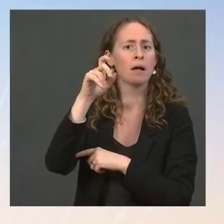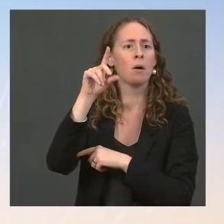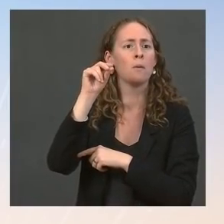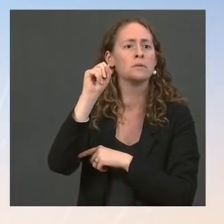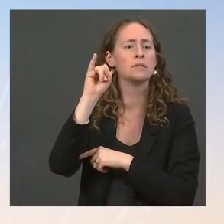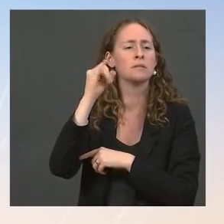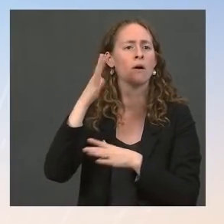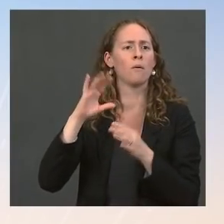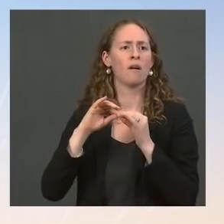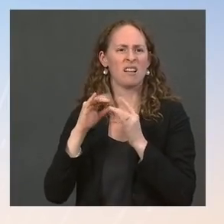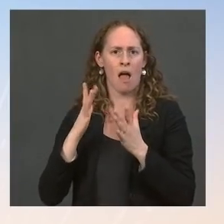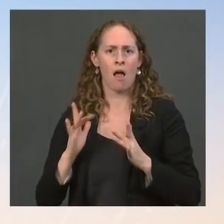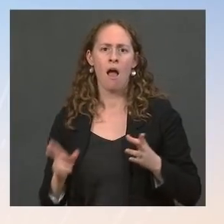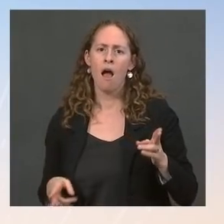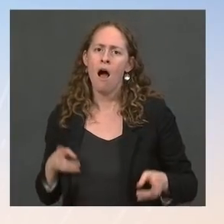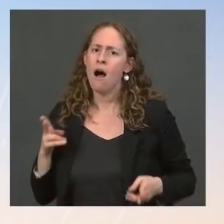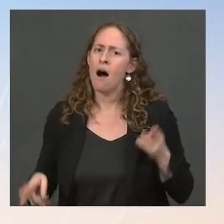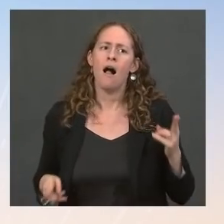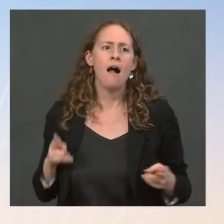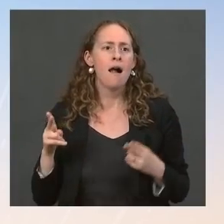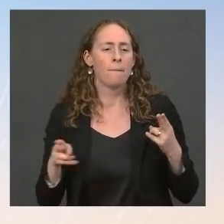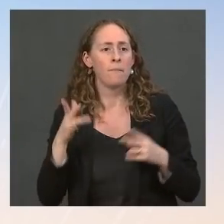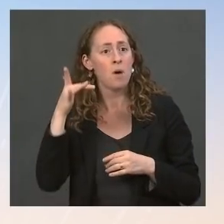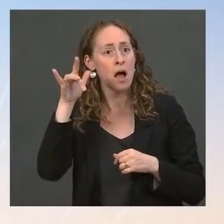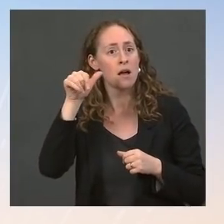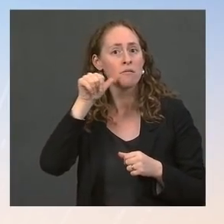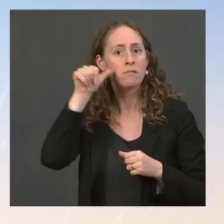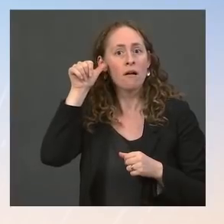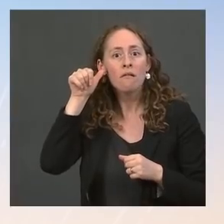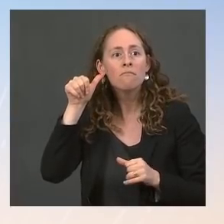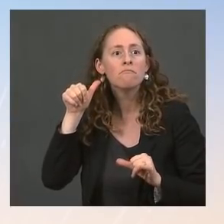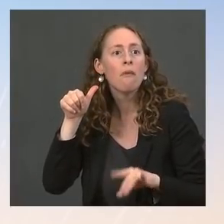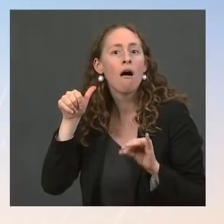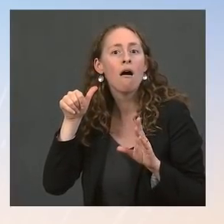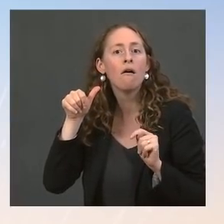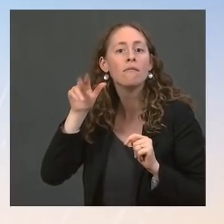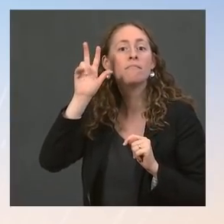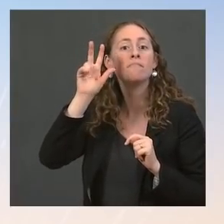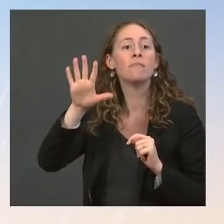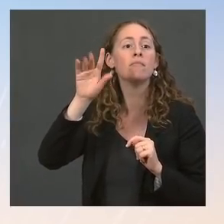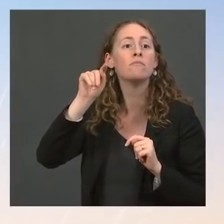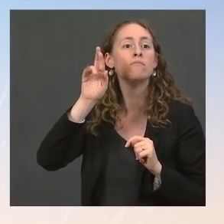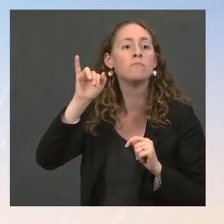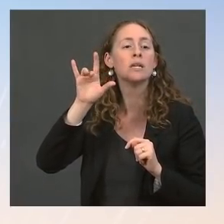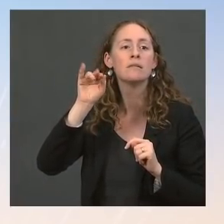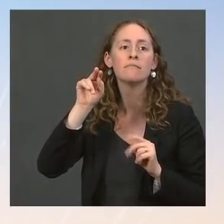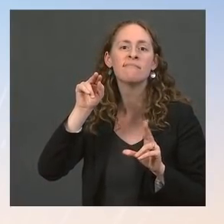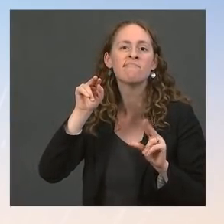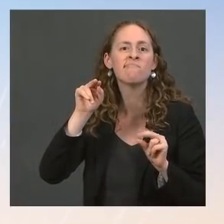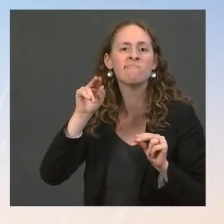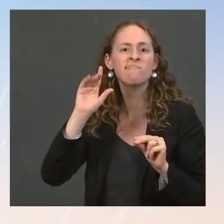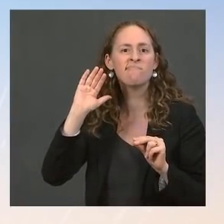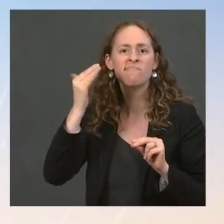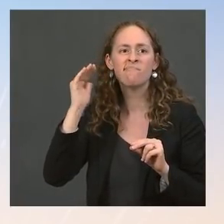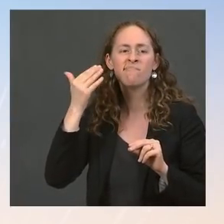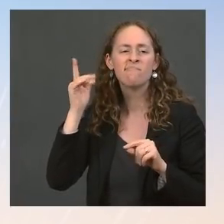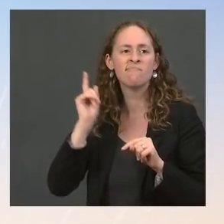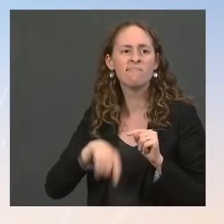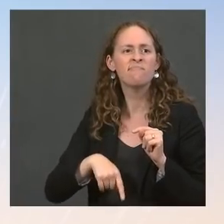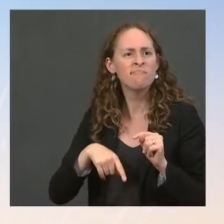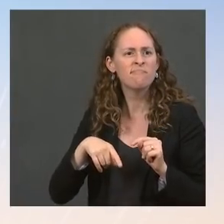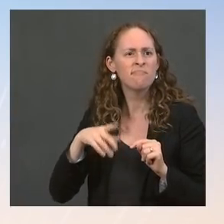rushed now because she only last week found out that the $3.5 trillion number was not viable. So what got lost in translation